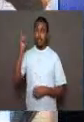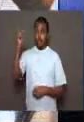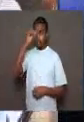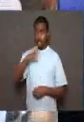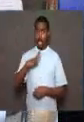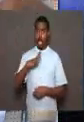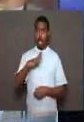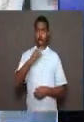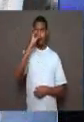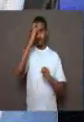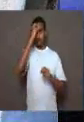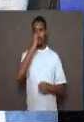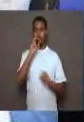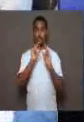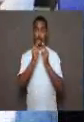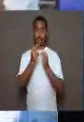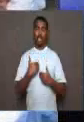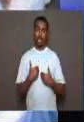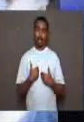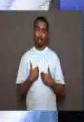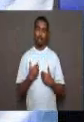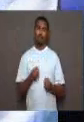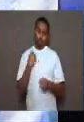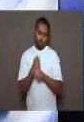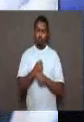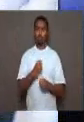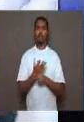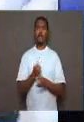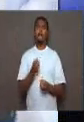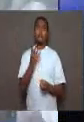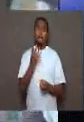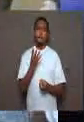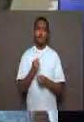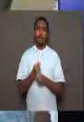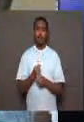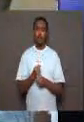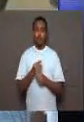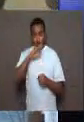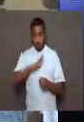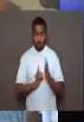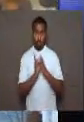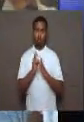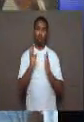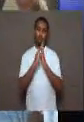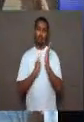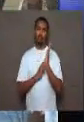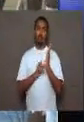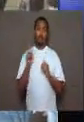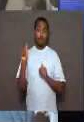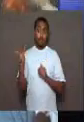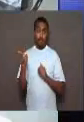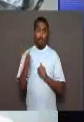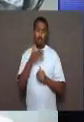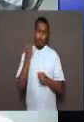This man has a family. He works hard to earn money and raises his children properly.